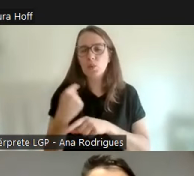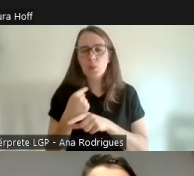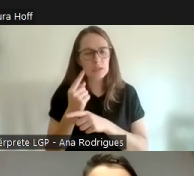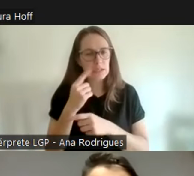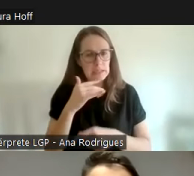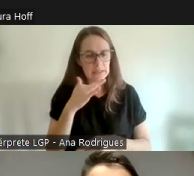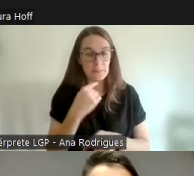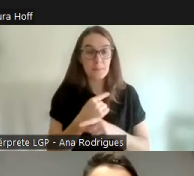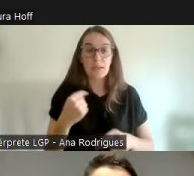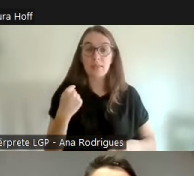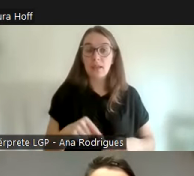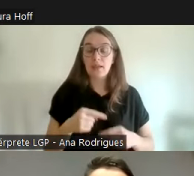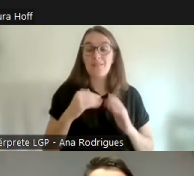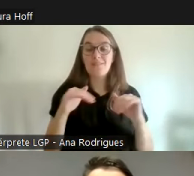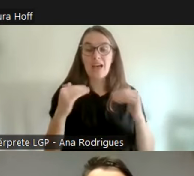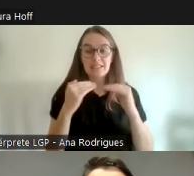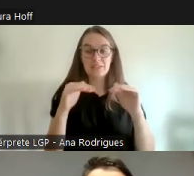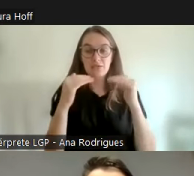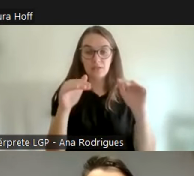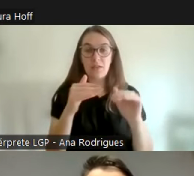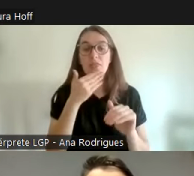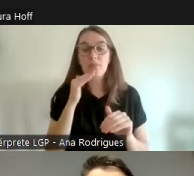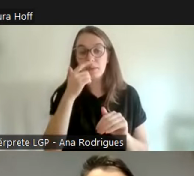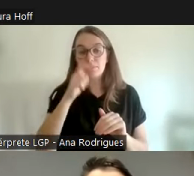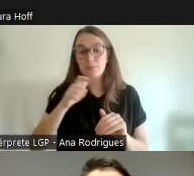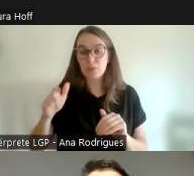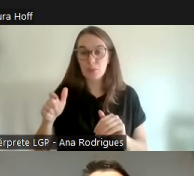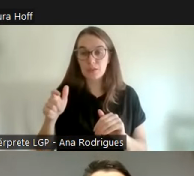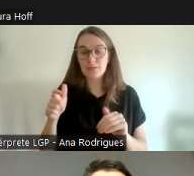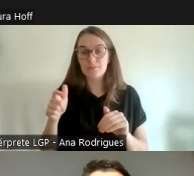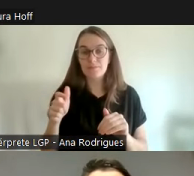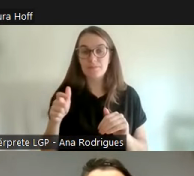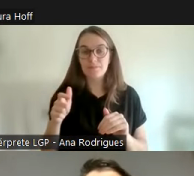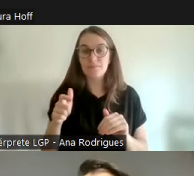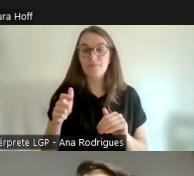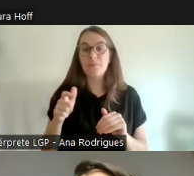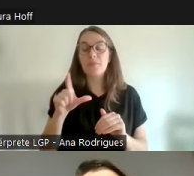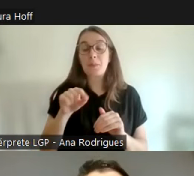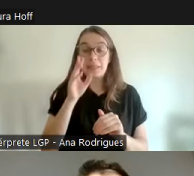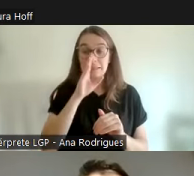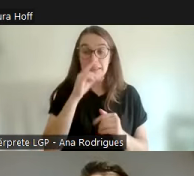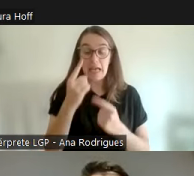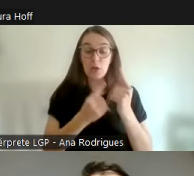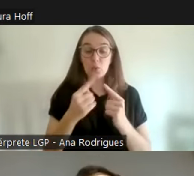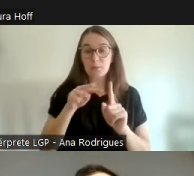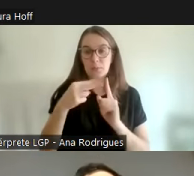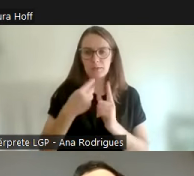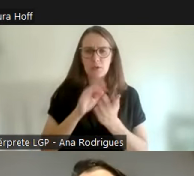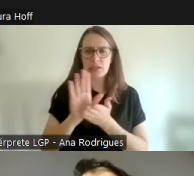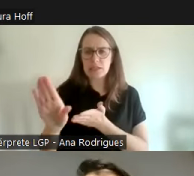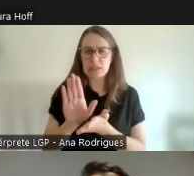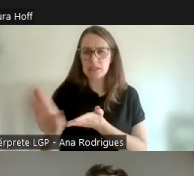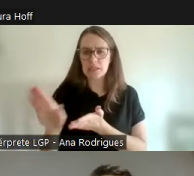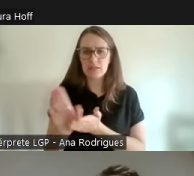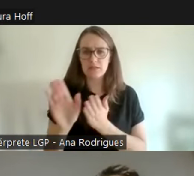stages of resistance if different views are excluded. So there will be the conflict anyway. So you can invite